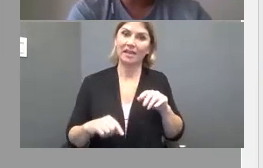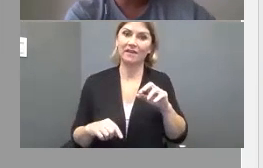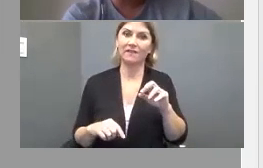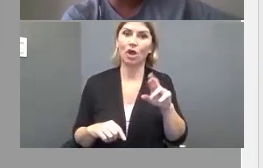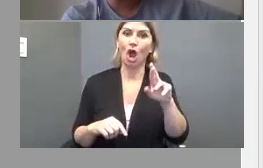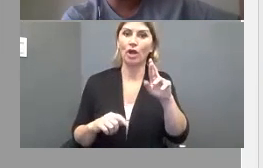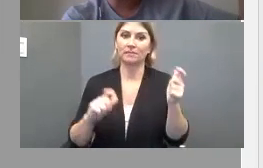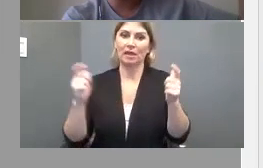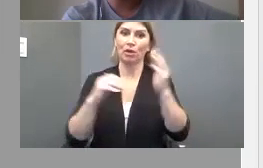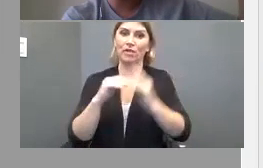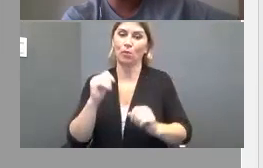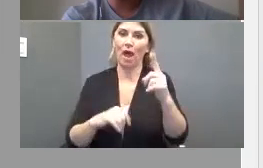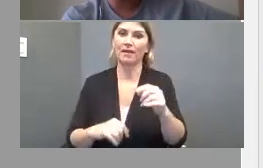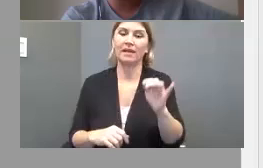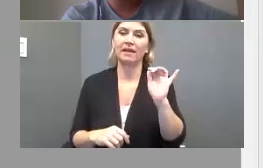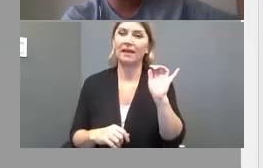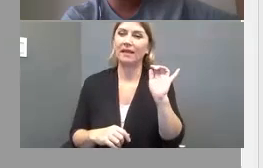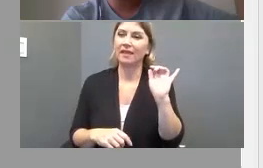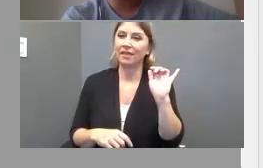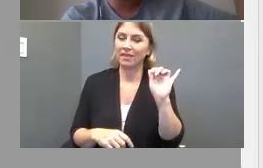1, then in that